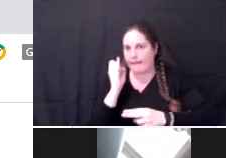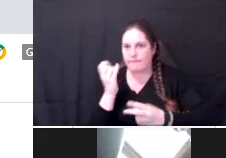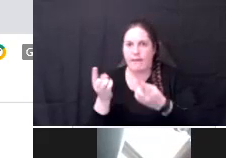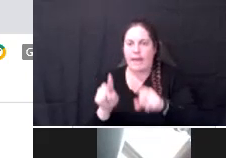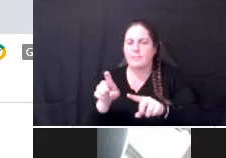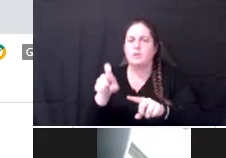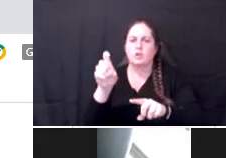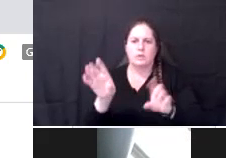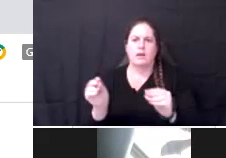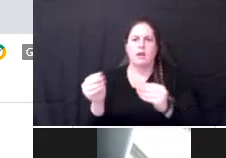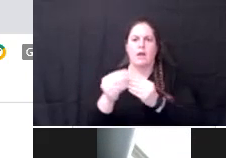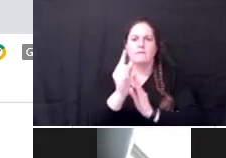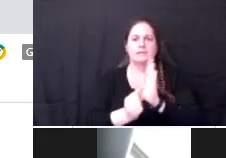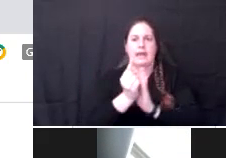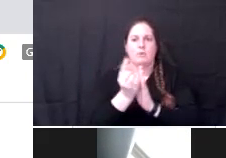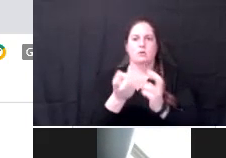with me, okay?